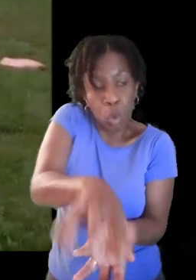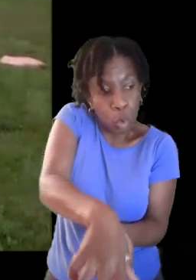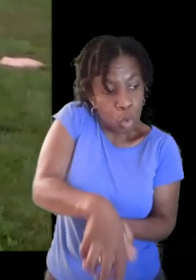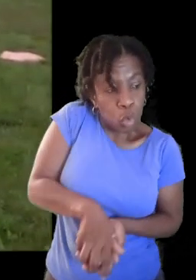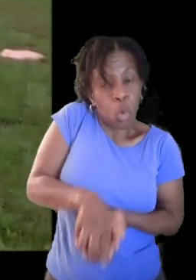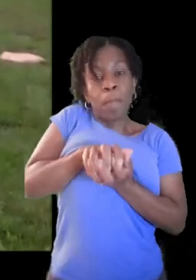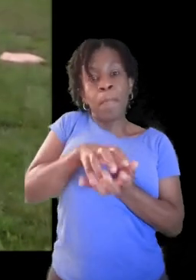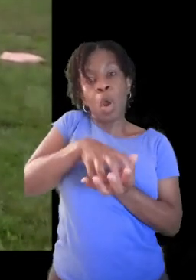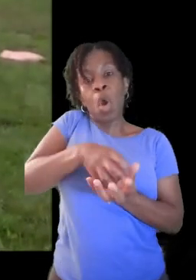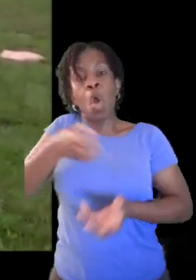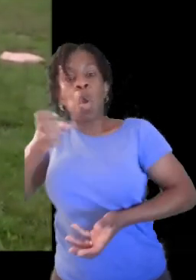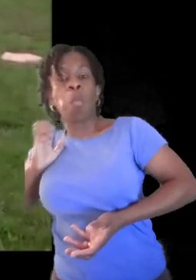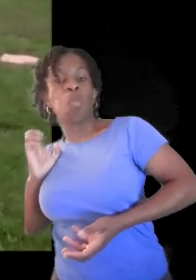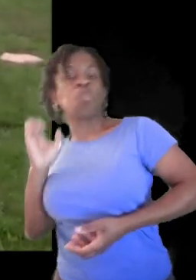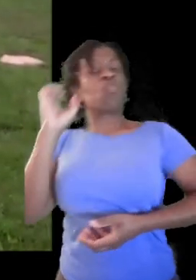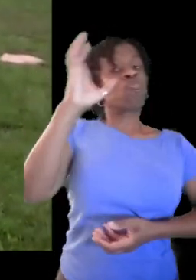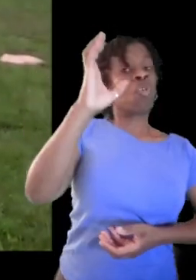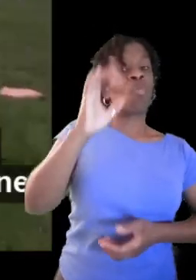and I'm ready to throw.